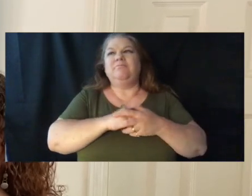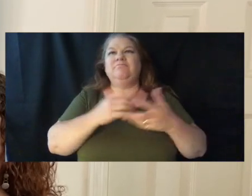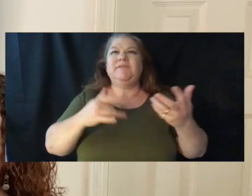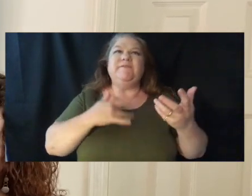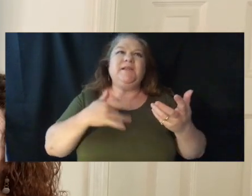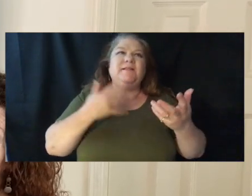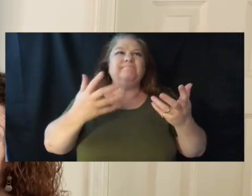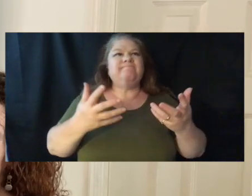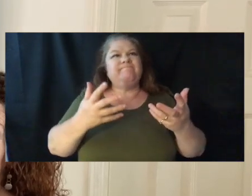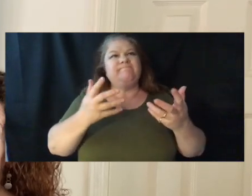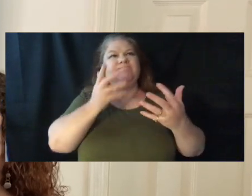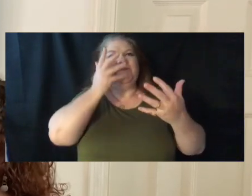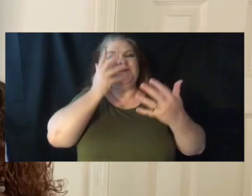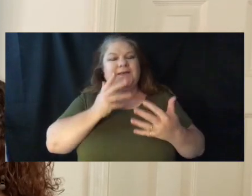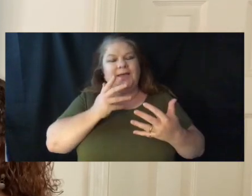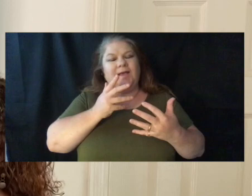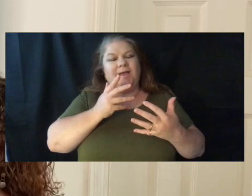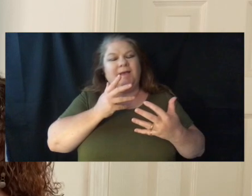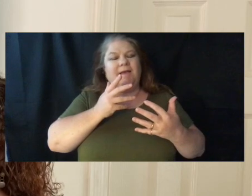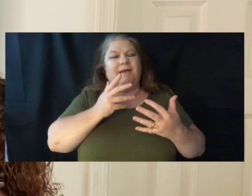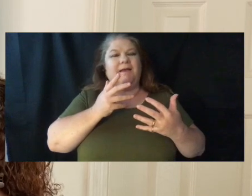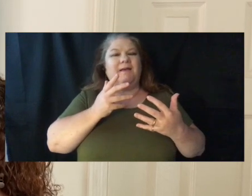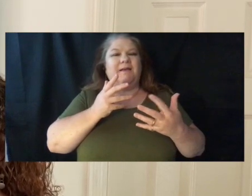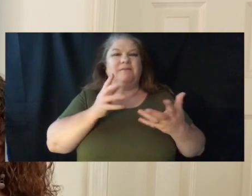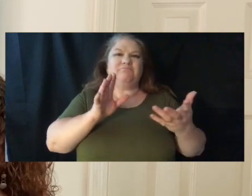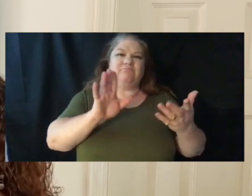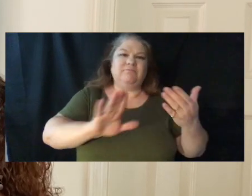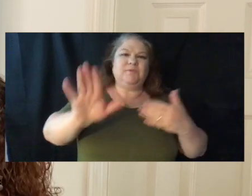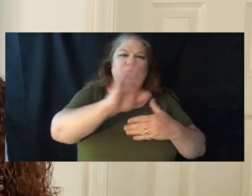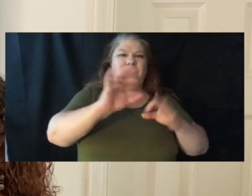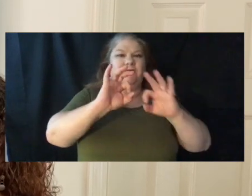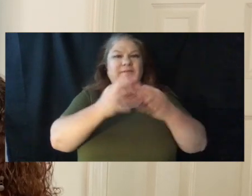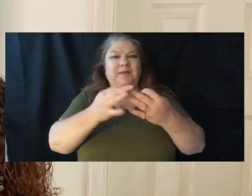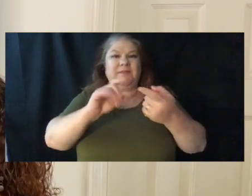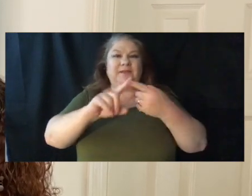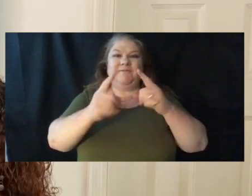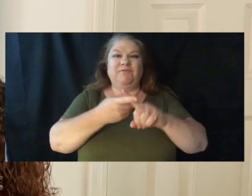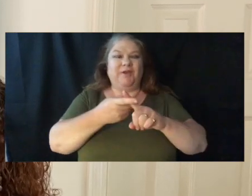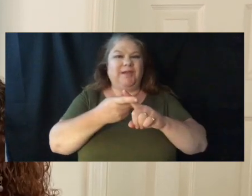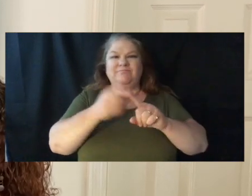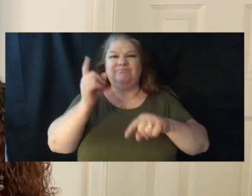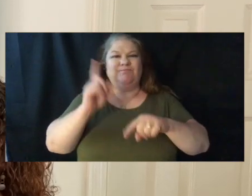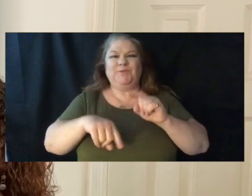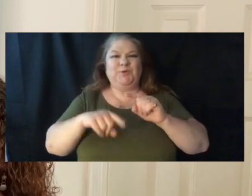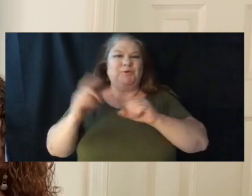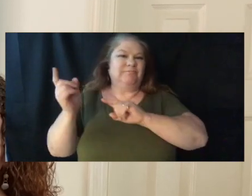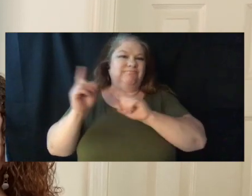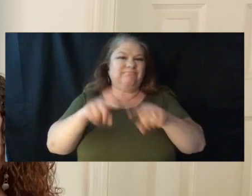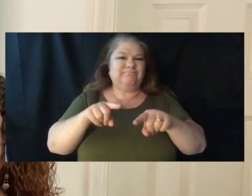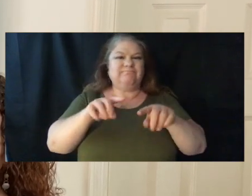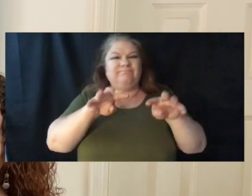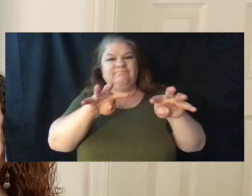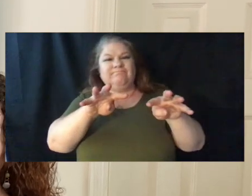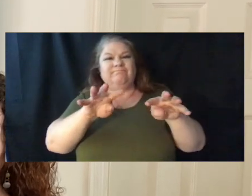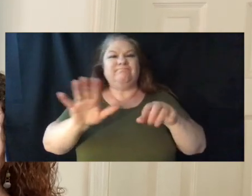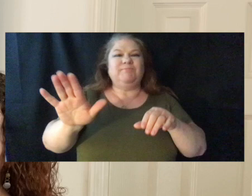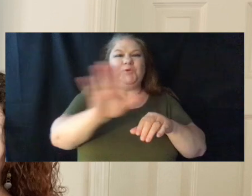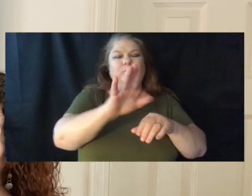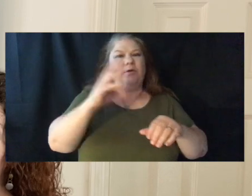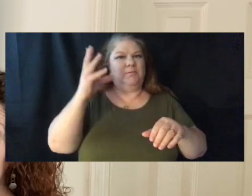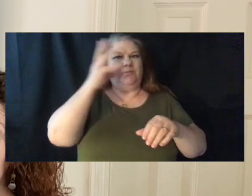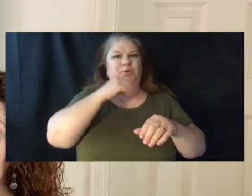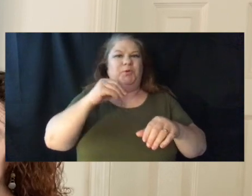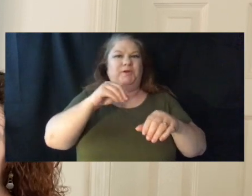I feel so saddened by the fact that your family and friends didn't get a chance to see